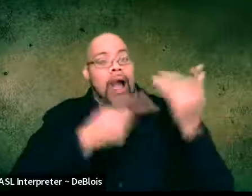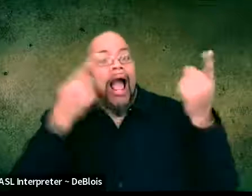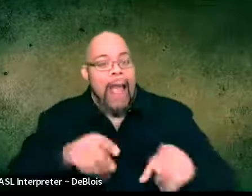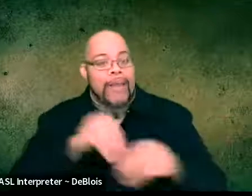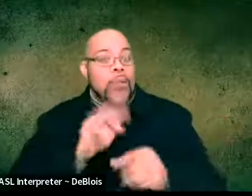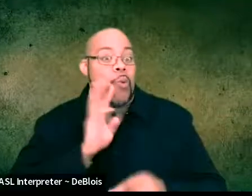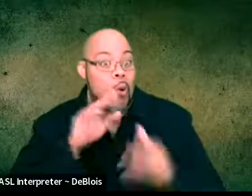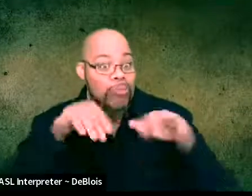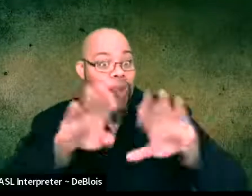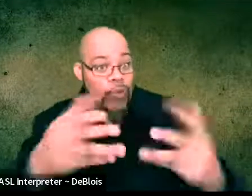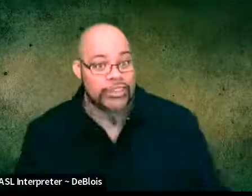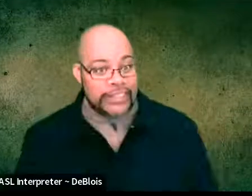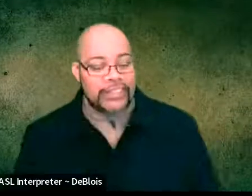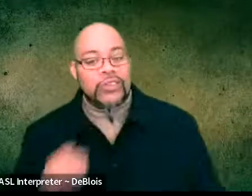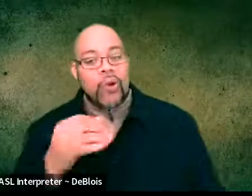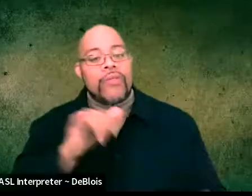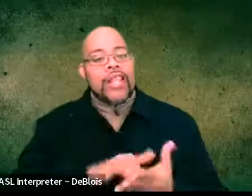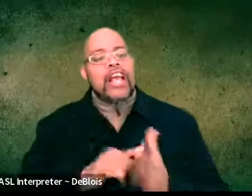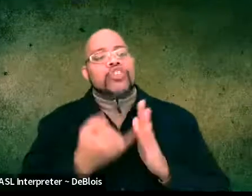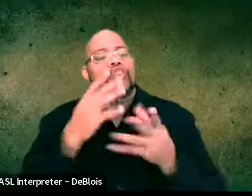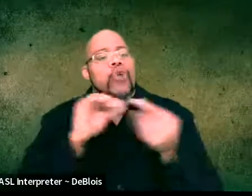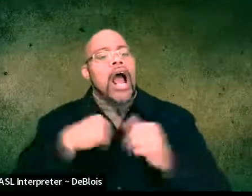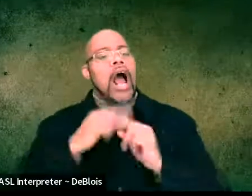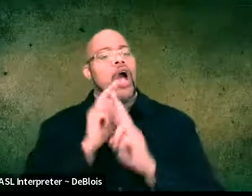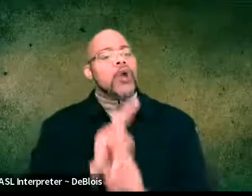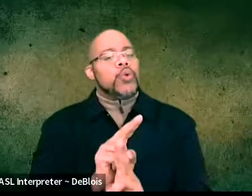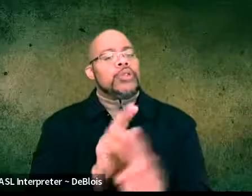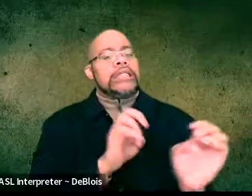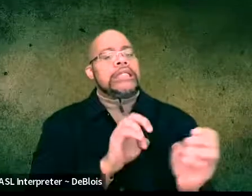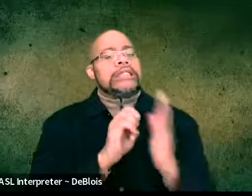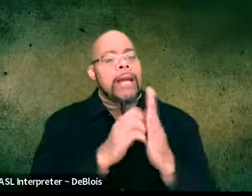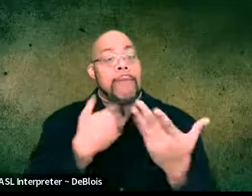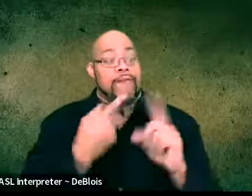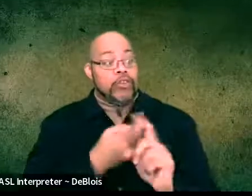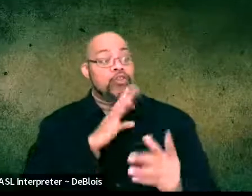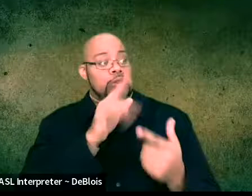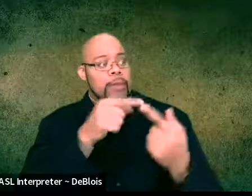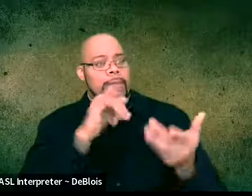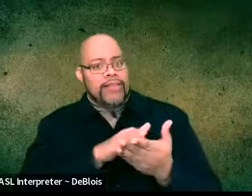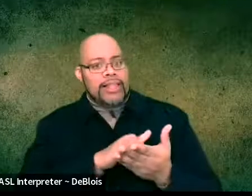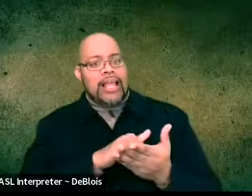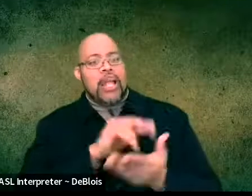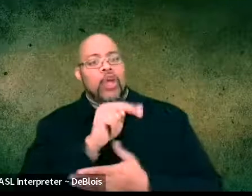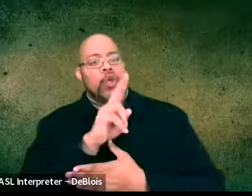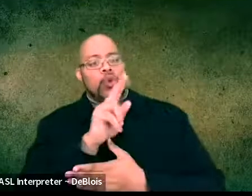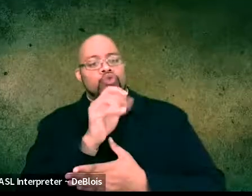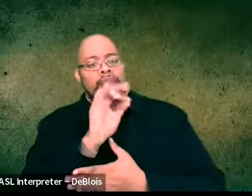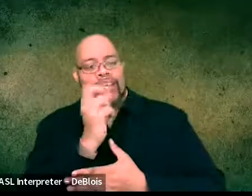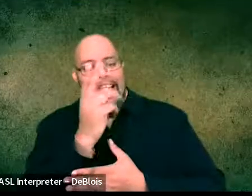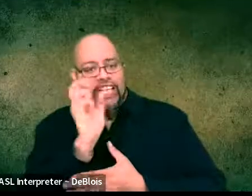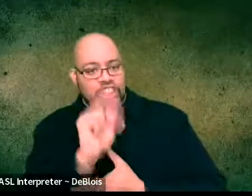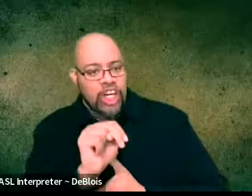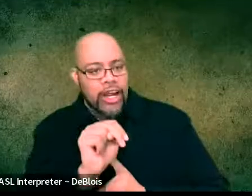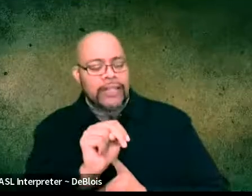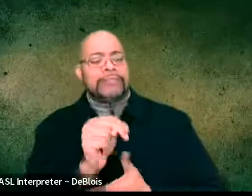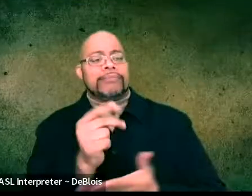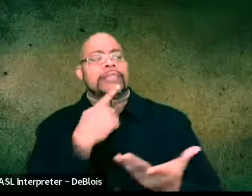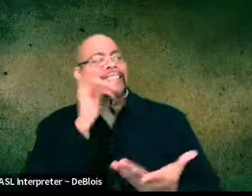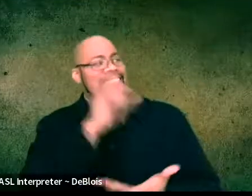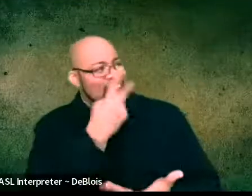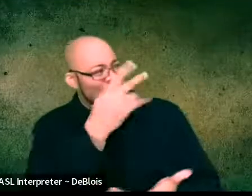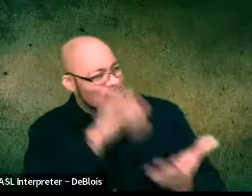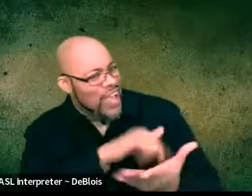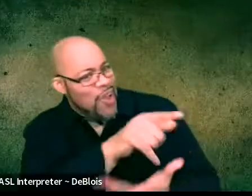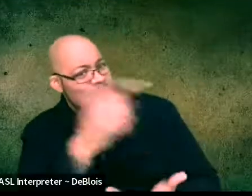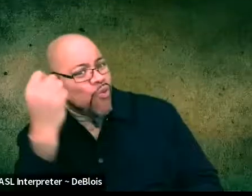in the water. And so that's just the story I've used. And my friends to this day will talk to me about eutrophication. I'm like, yes, look at